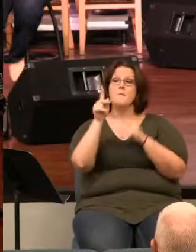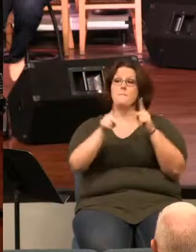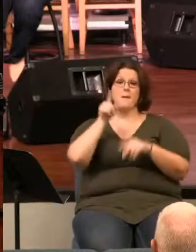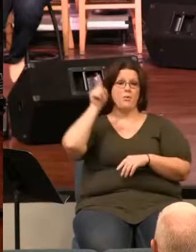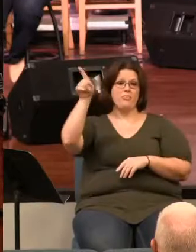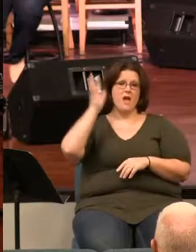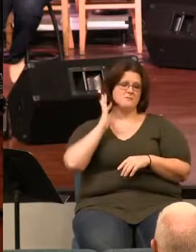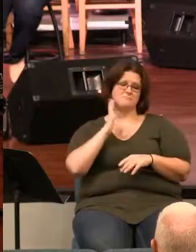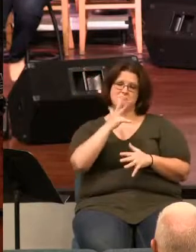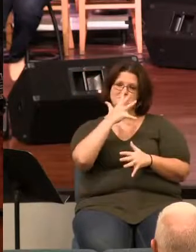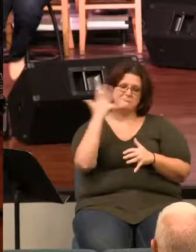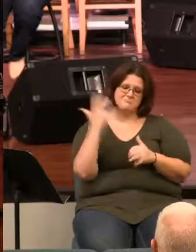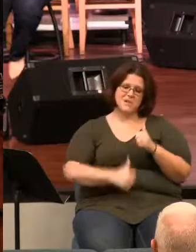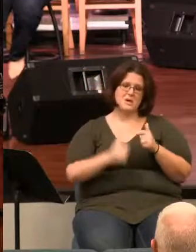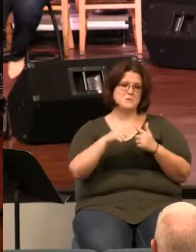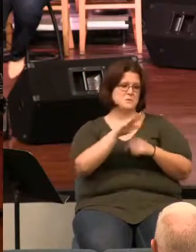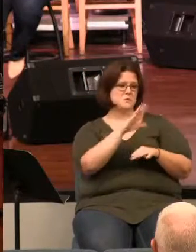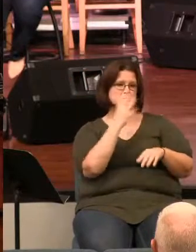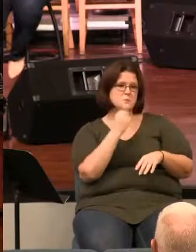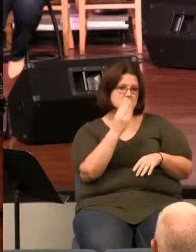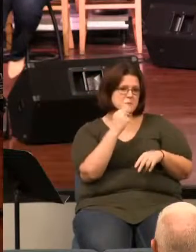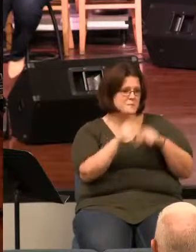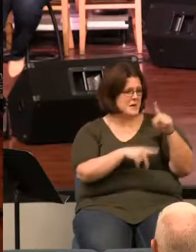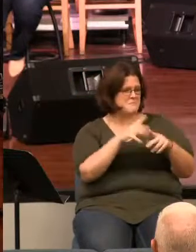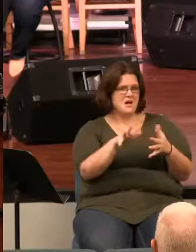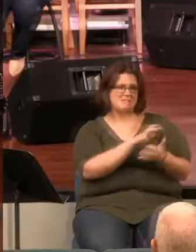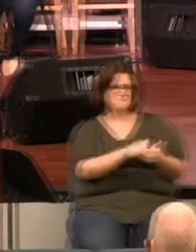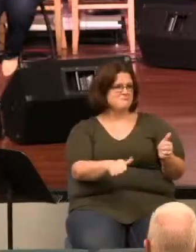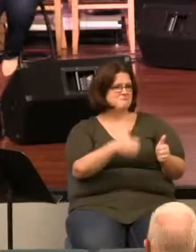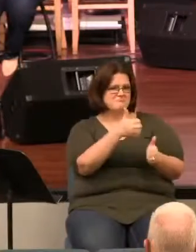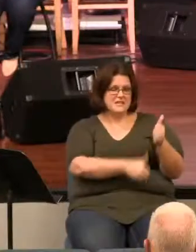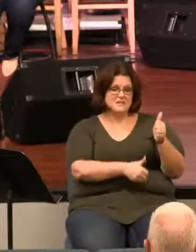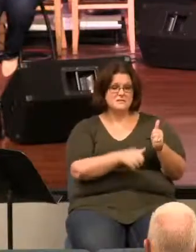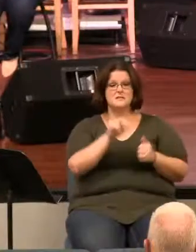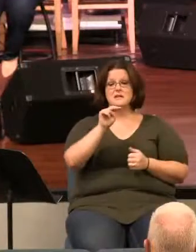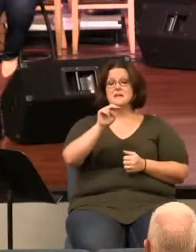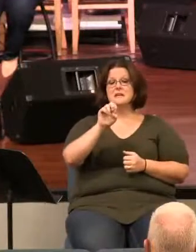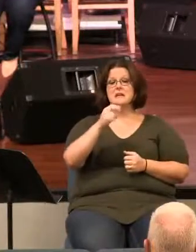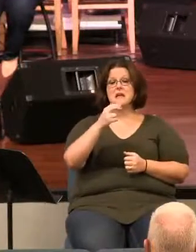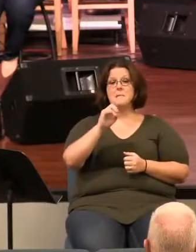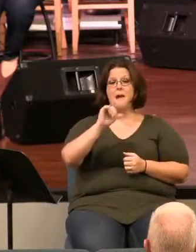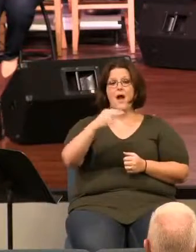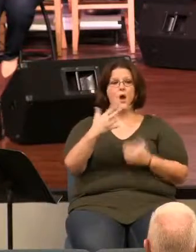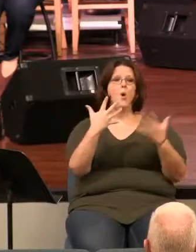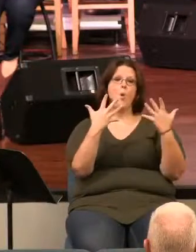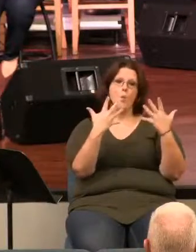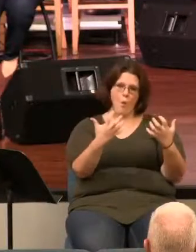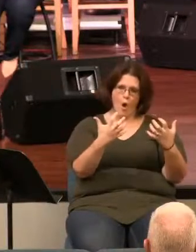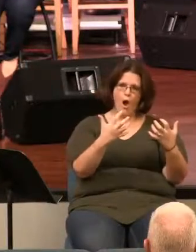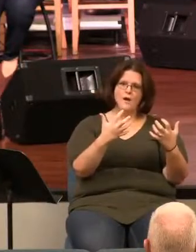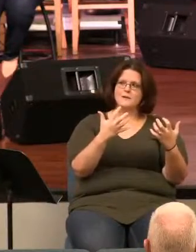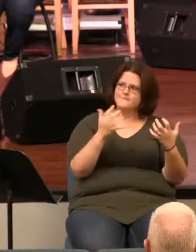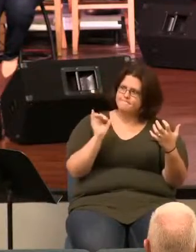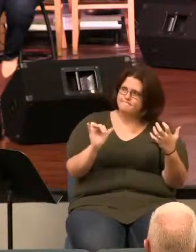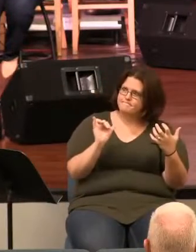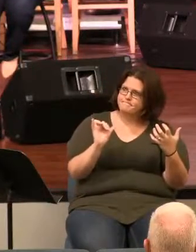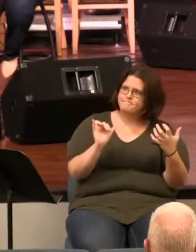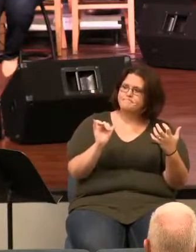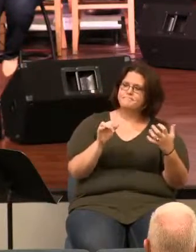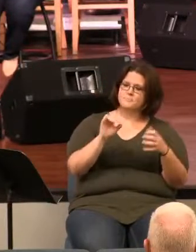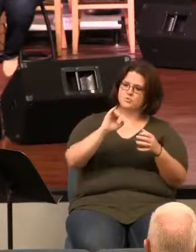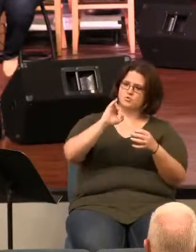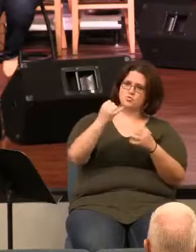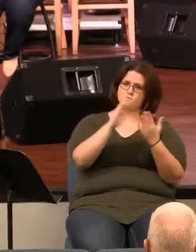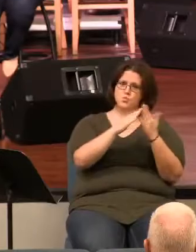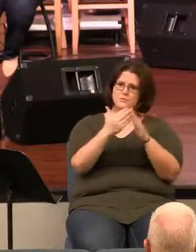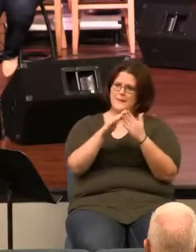did horrible things to the Jewish people, but Nehemiah wanted to get back to the homeland. He wanted to get back to Jerusalem and rebuild